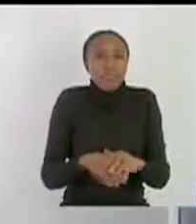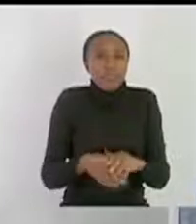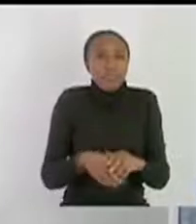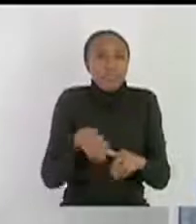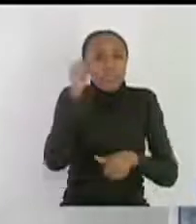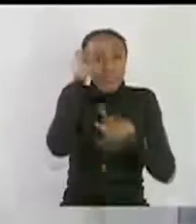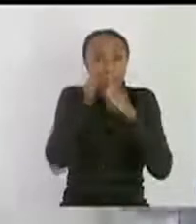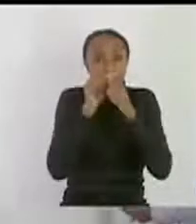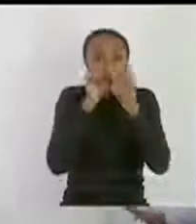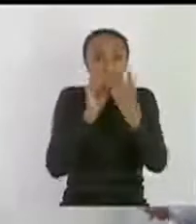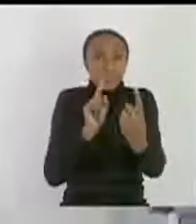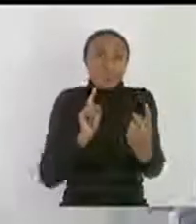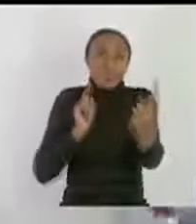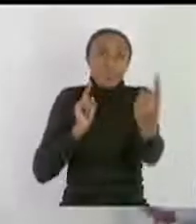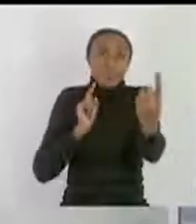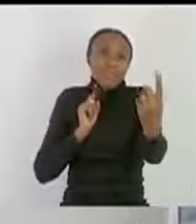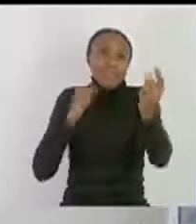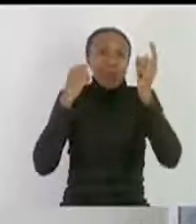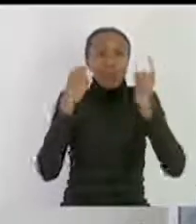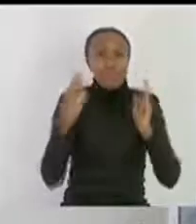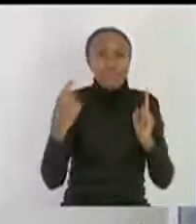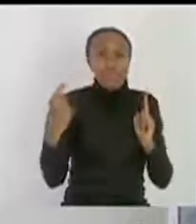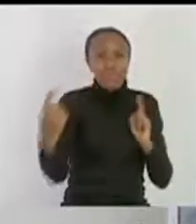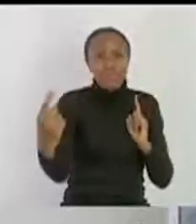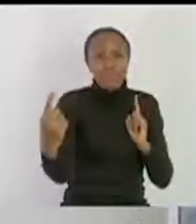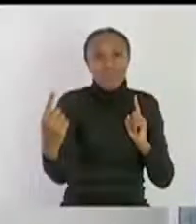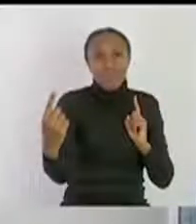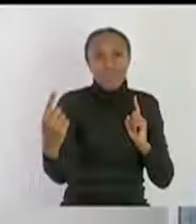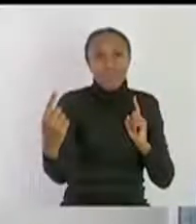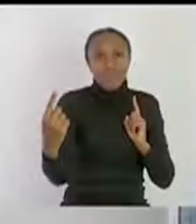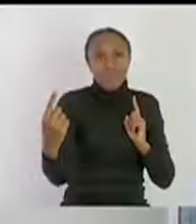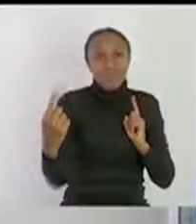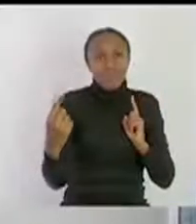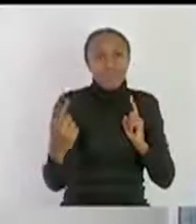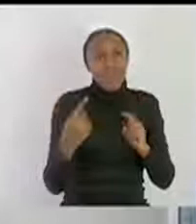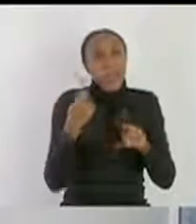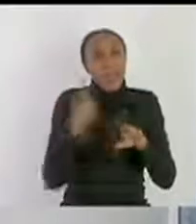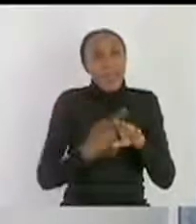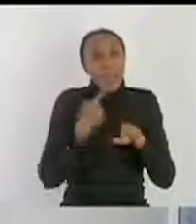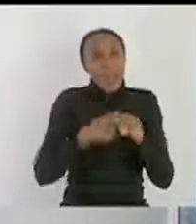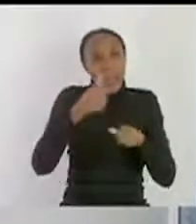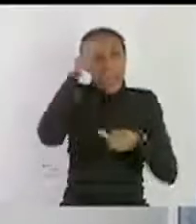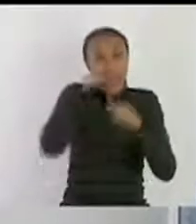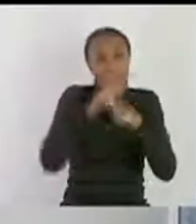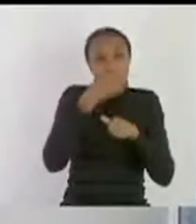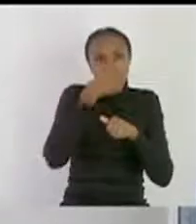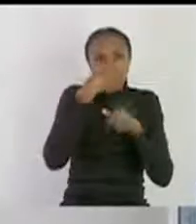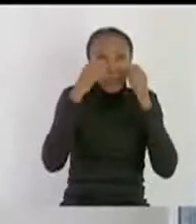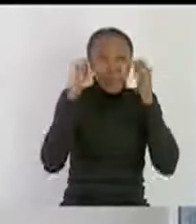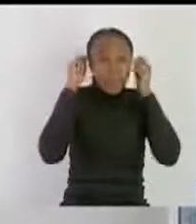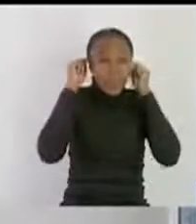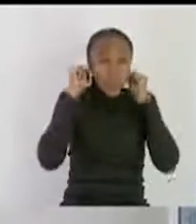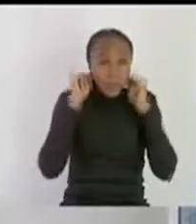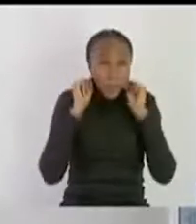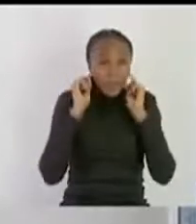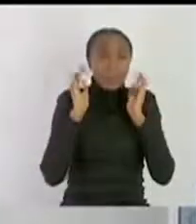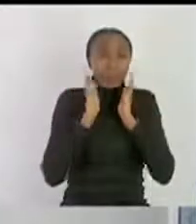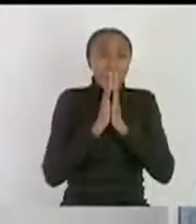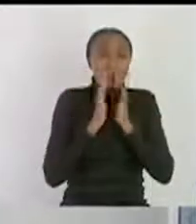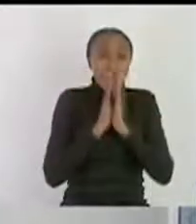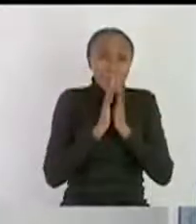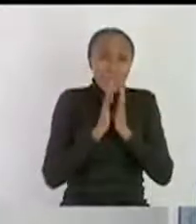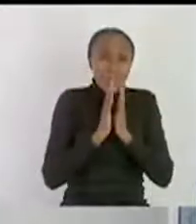Remember to keep a social distance and never leave your mask at home. Please keep it